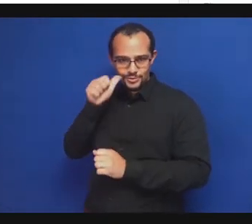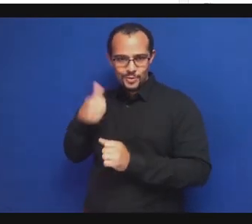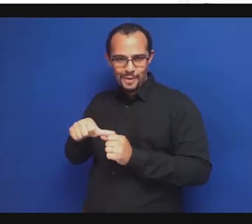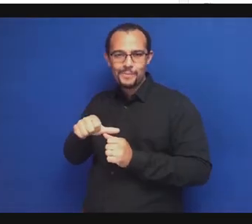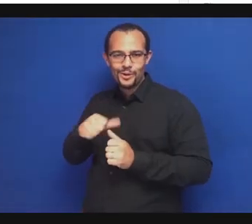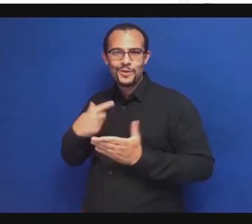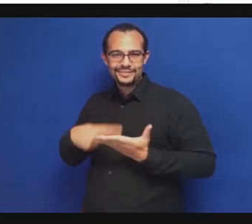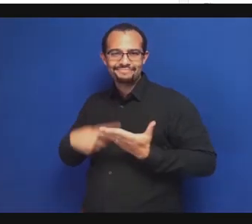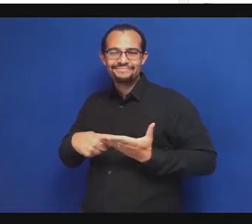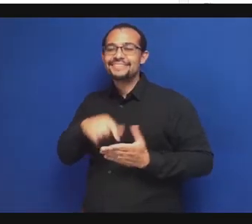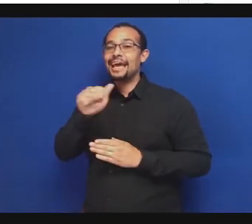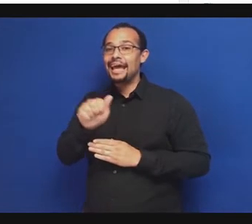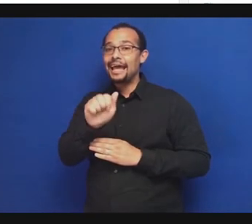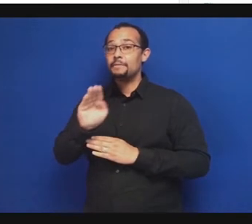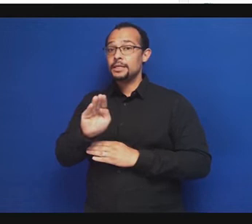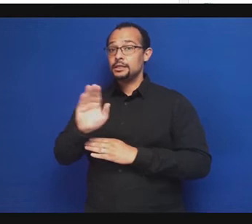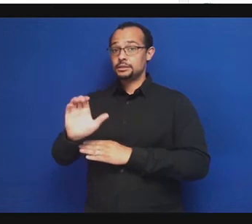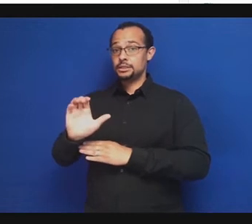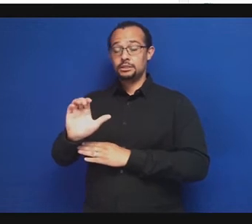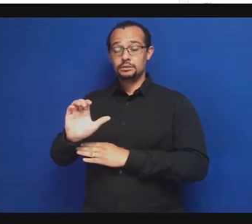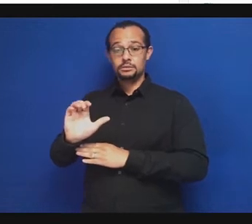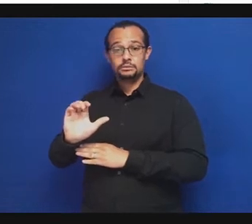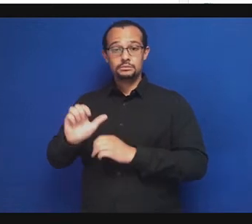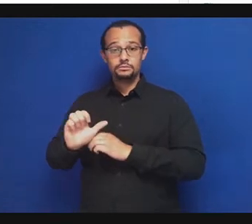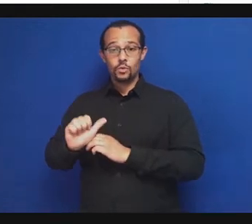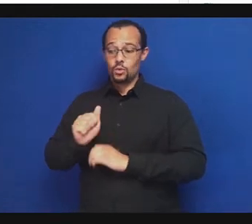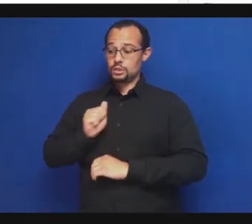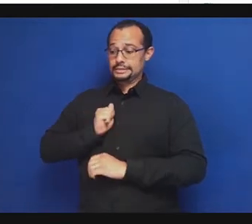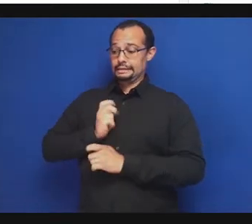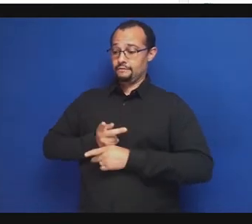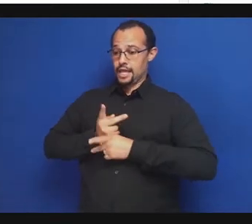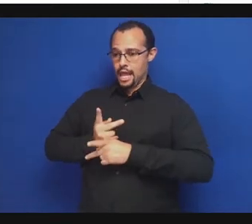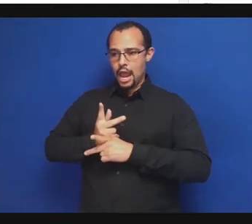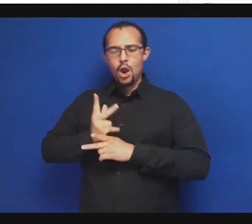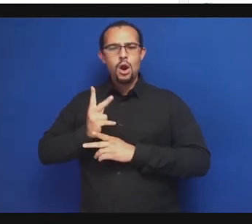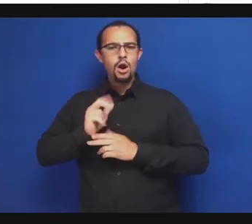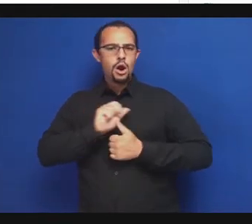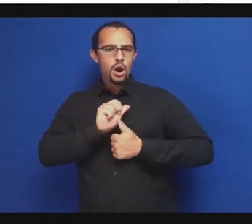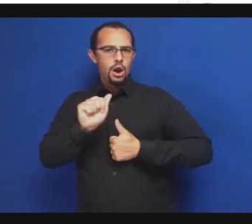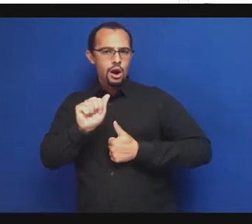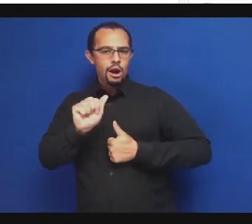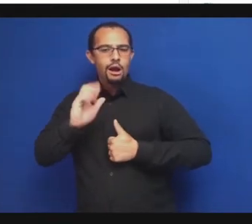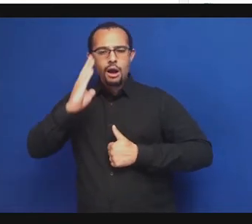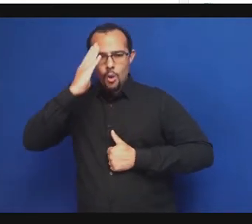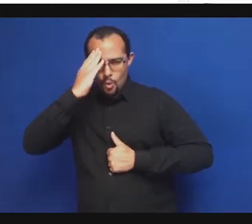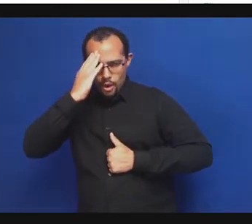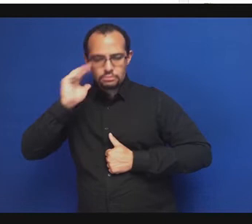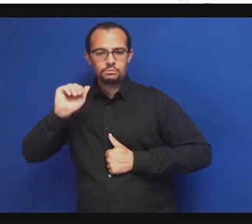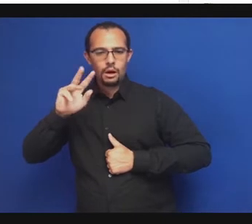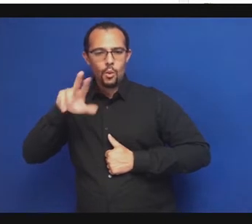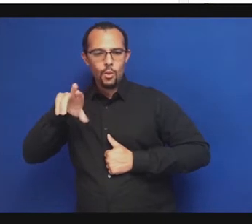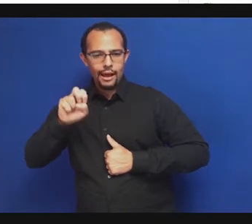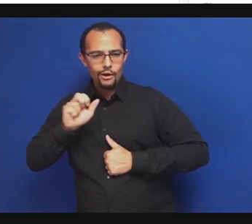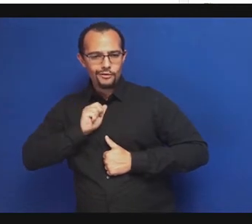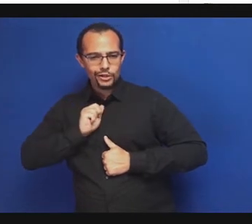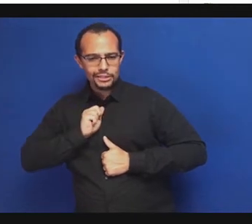staying connected, and get that extra help should you desire as well. And here's an 800 number for